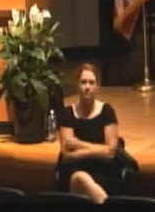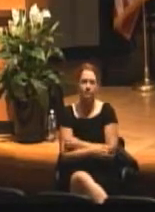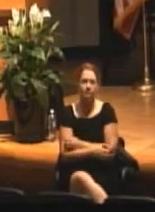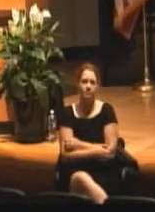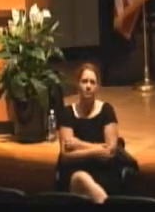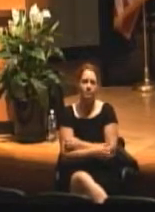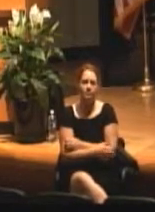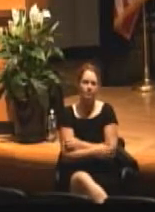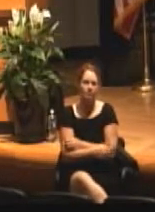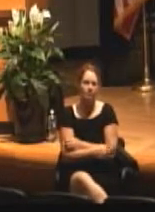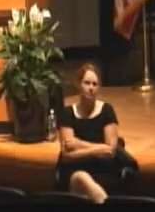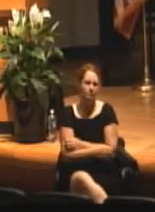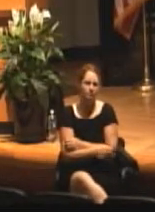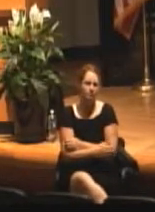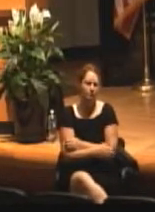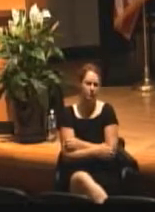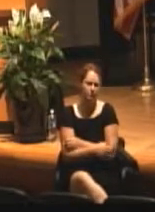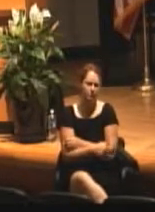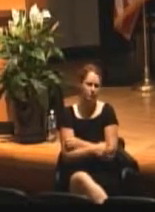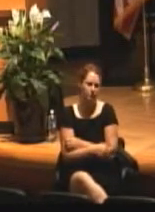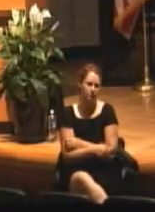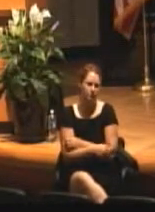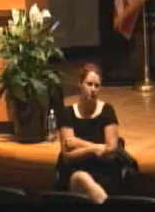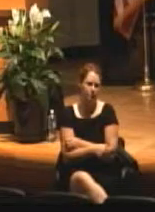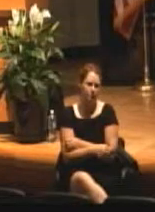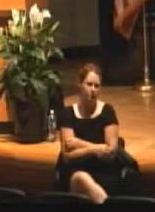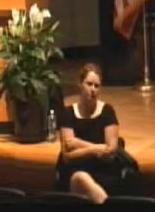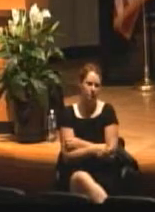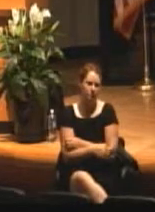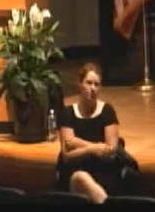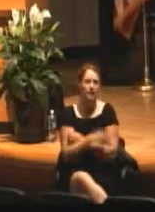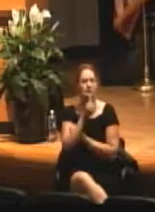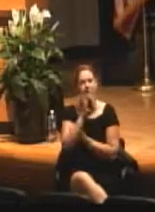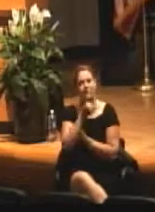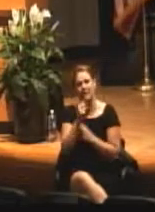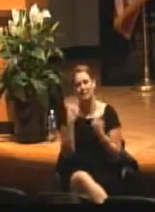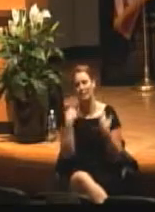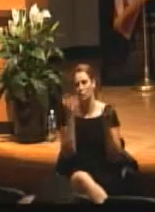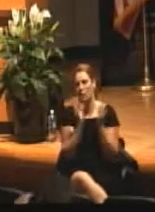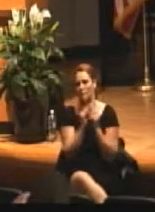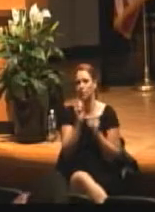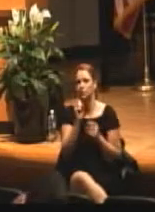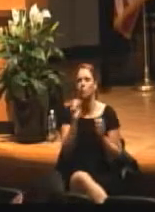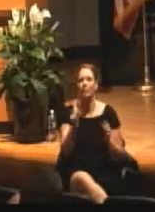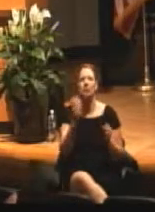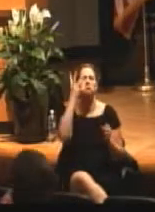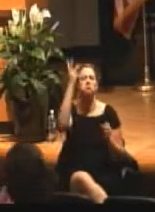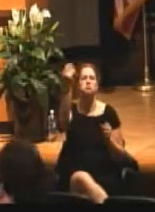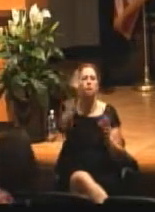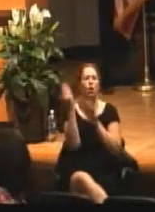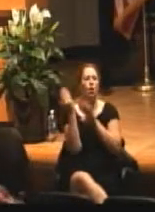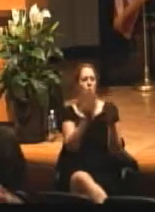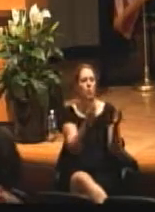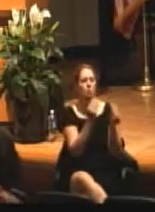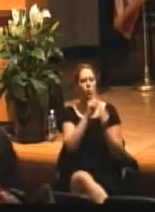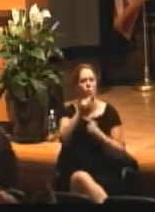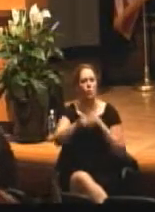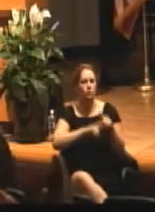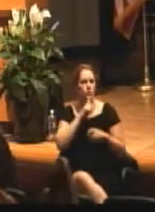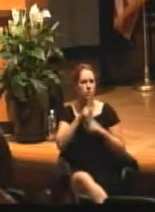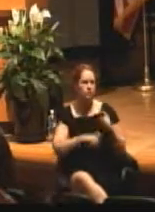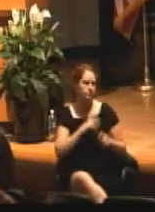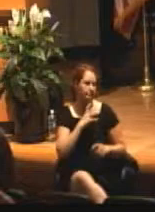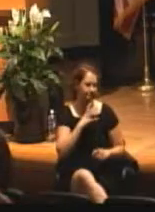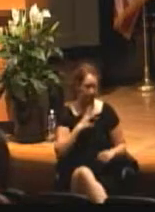the hallway if there's any additional questions. DFAS has a conference going on, is that correct? Yes. And we need to get up and get